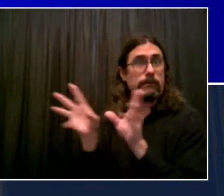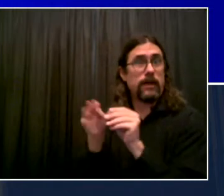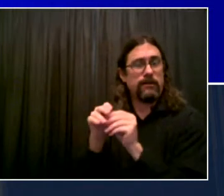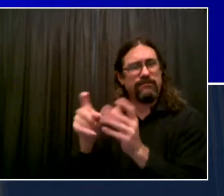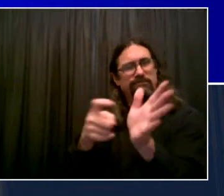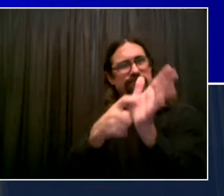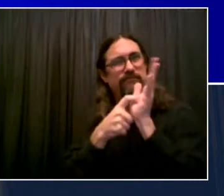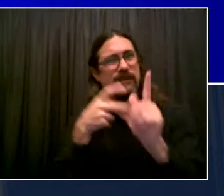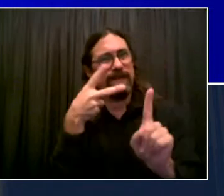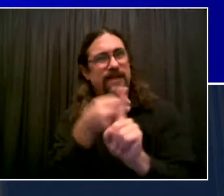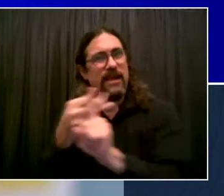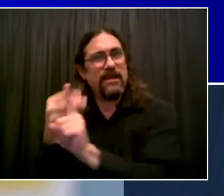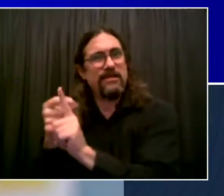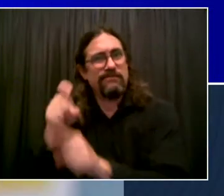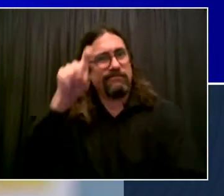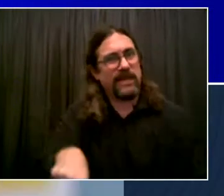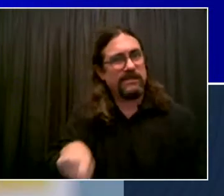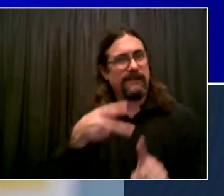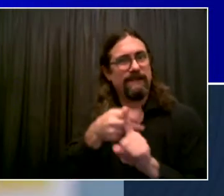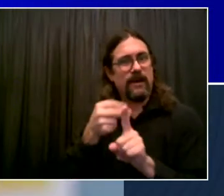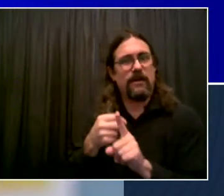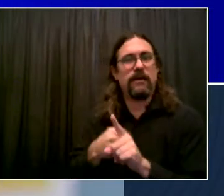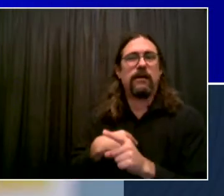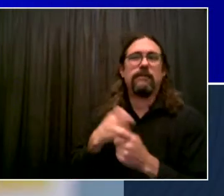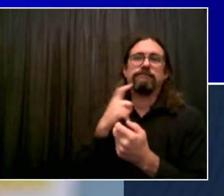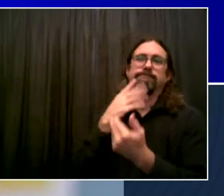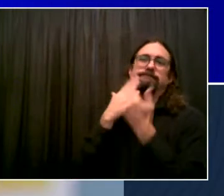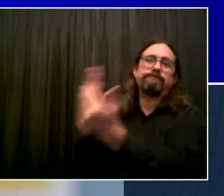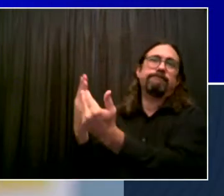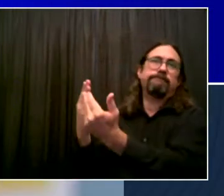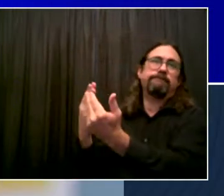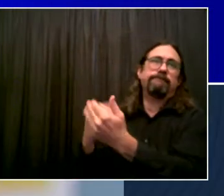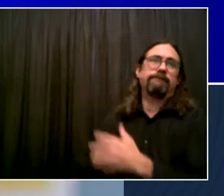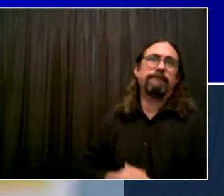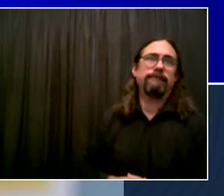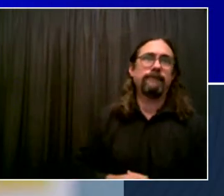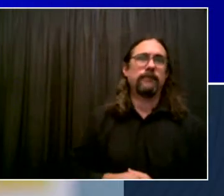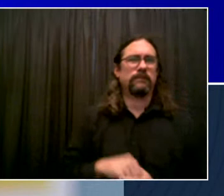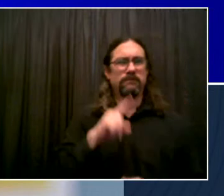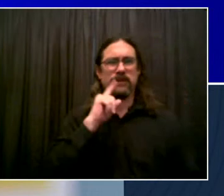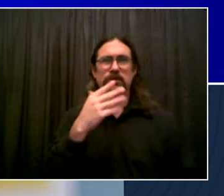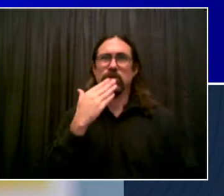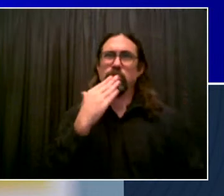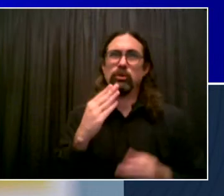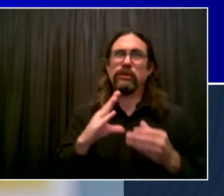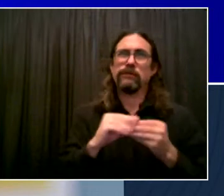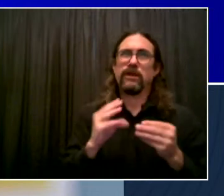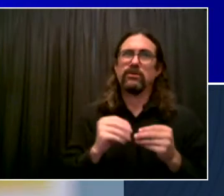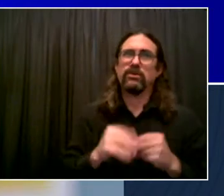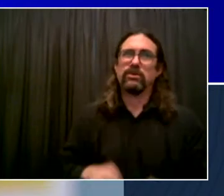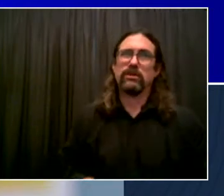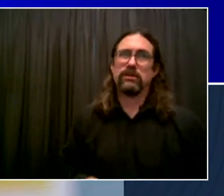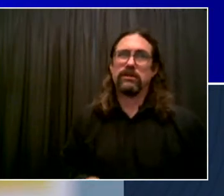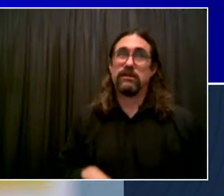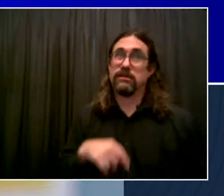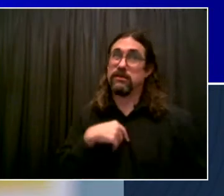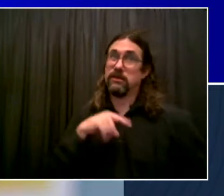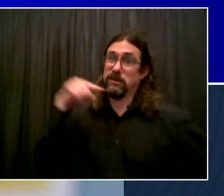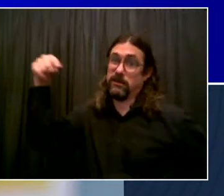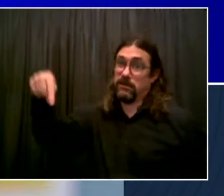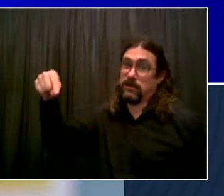including most notably Bolsonaro from Brazil, that if you intend to come here, you need to be vaccinated. If you don't want to be vaccinated, don't bother